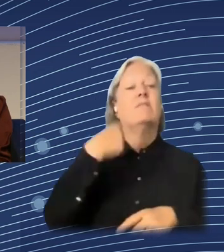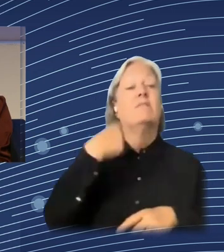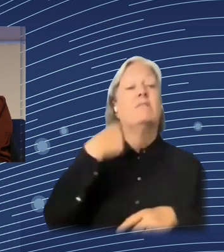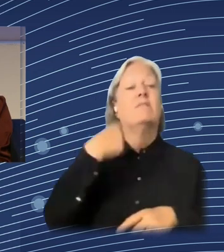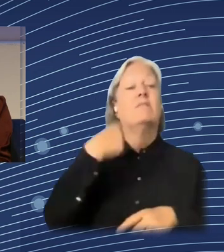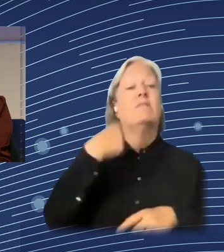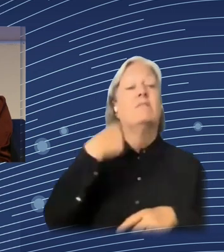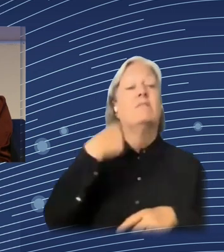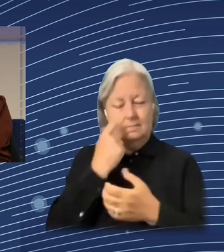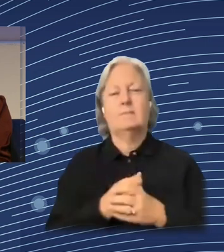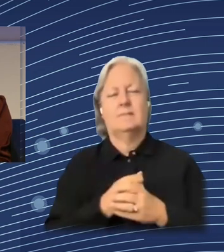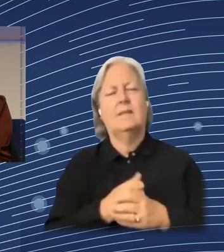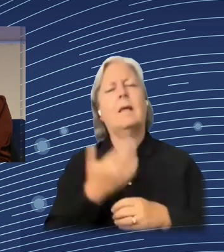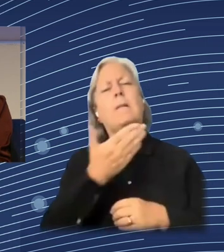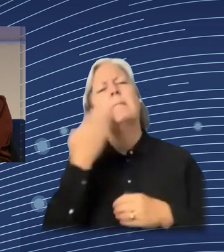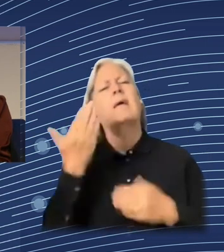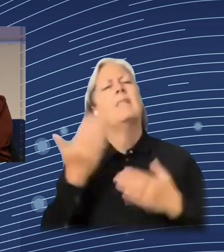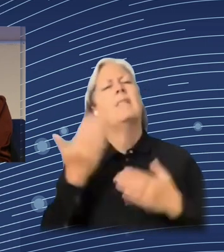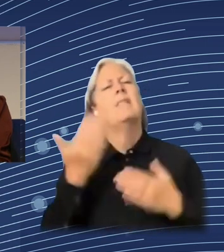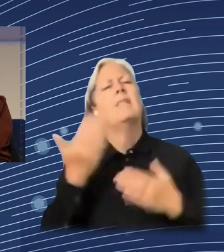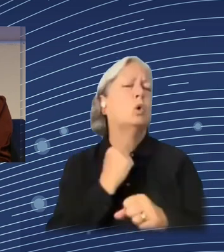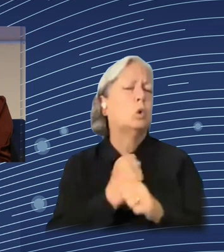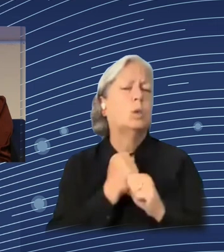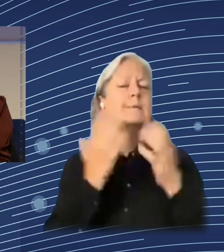Best practices,